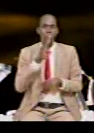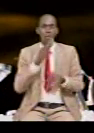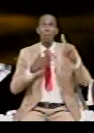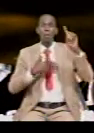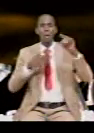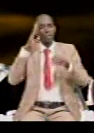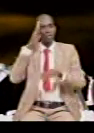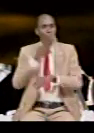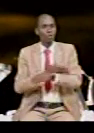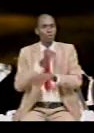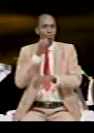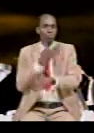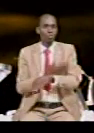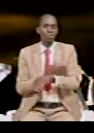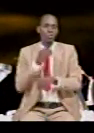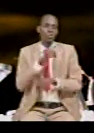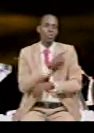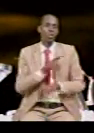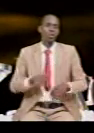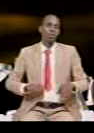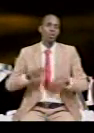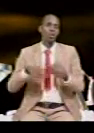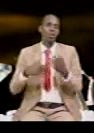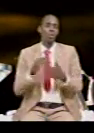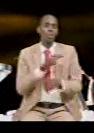Almighty. Daily victory